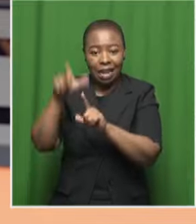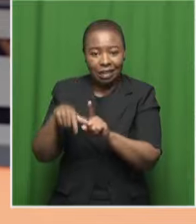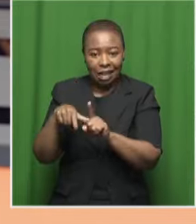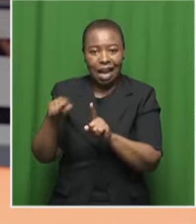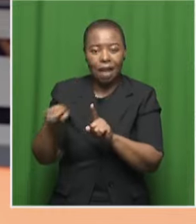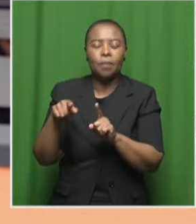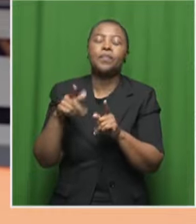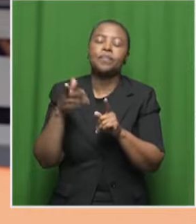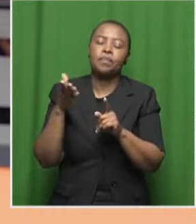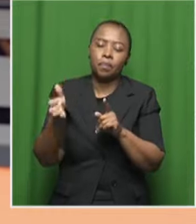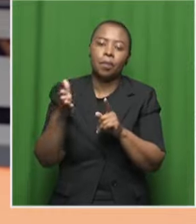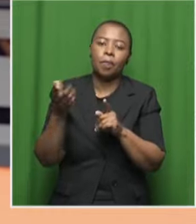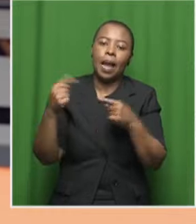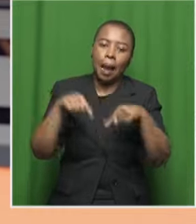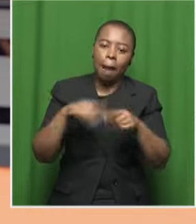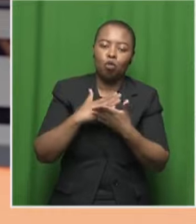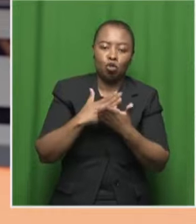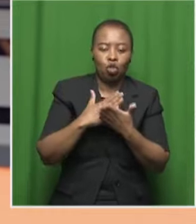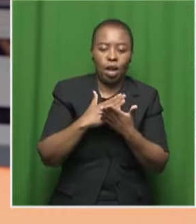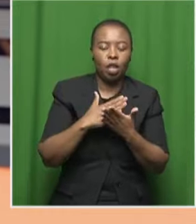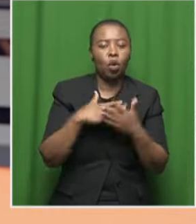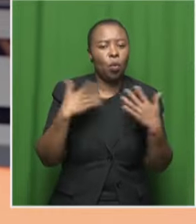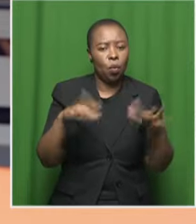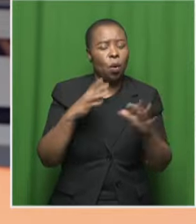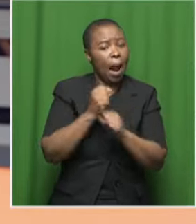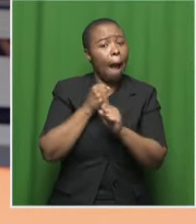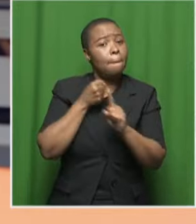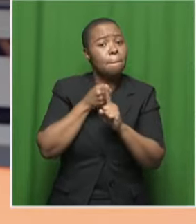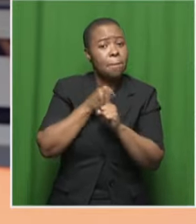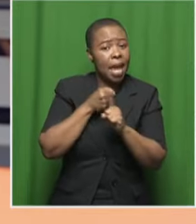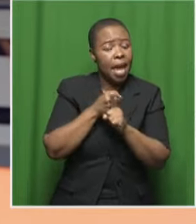chat about the importance of really having such campaigns, such